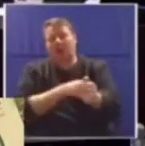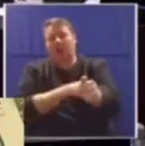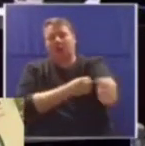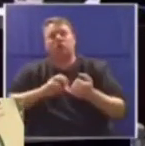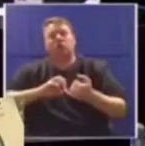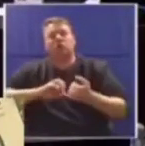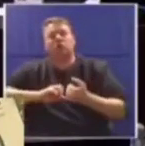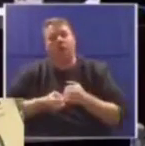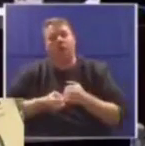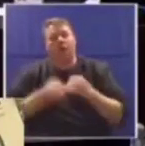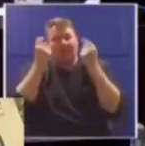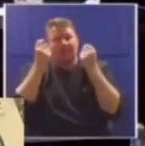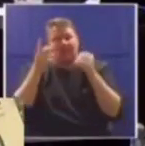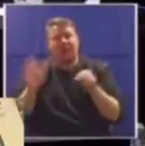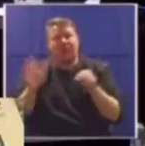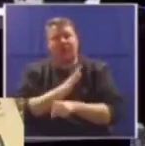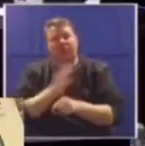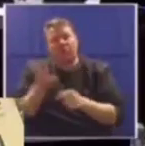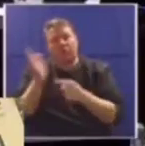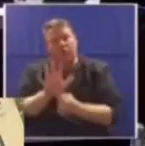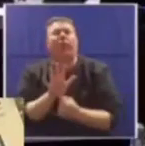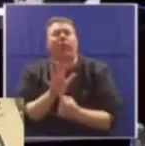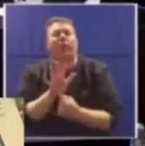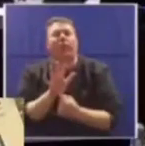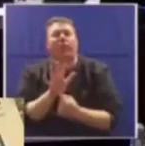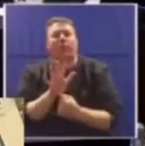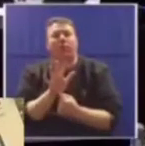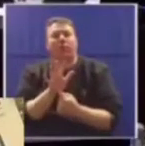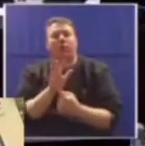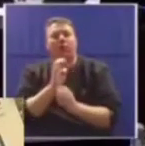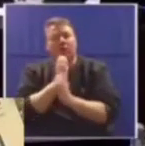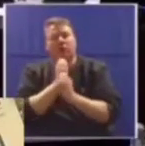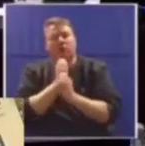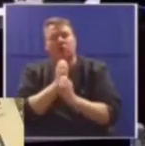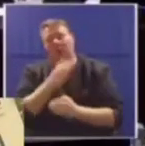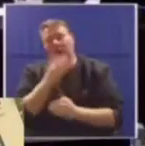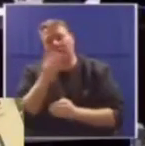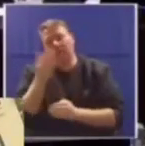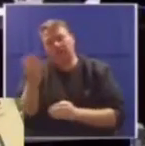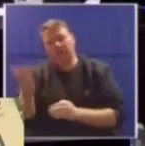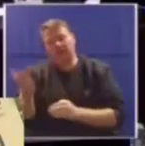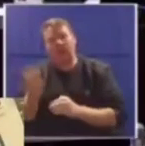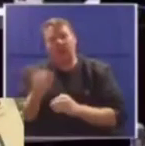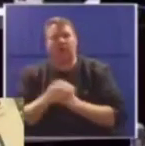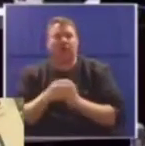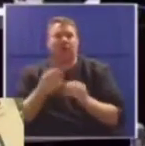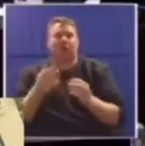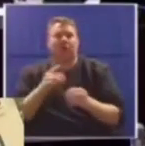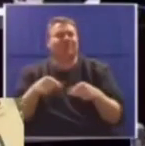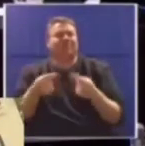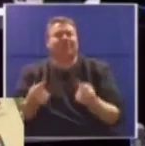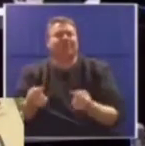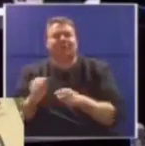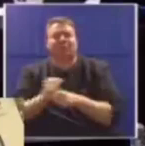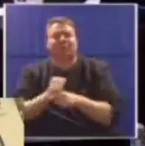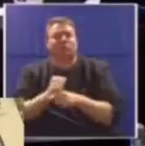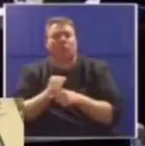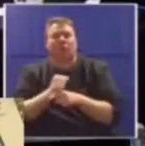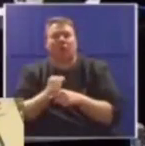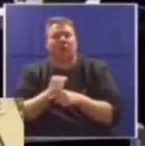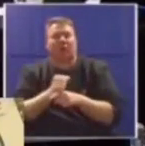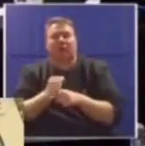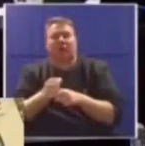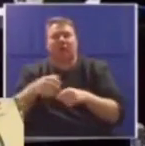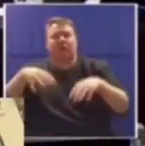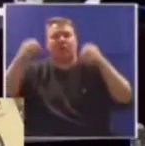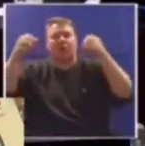there can be understanding of the engineering aspects and the impracticality aspects of it all. And by